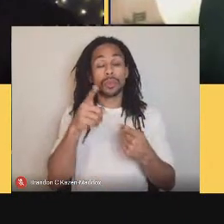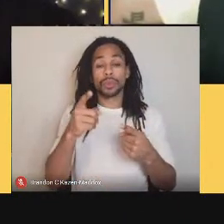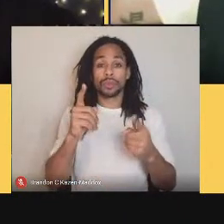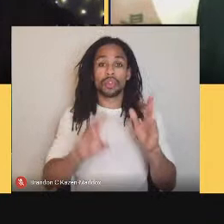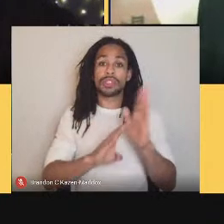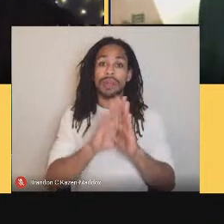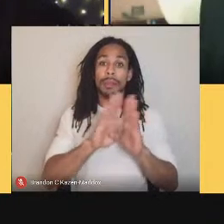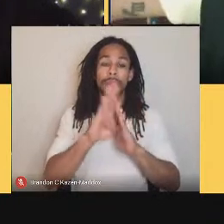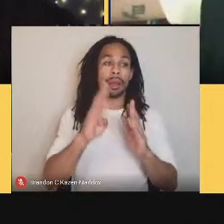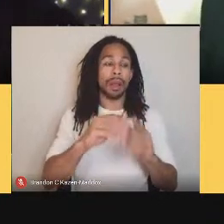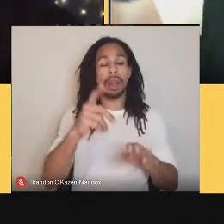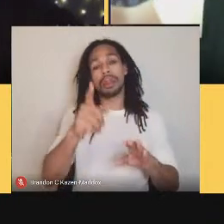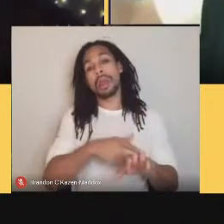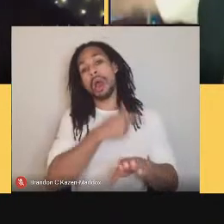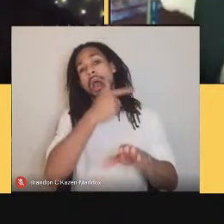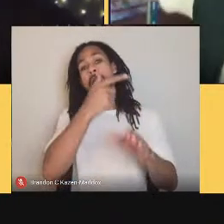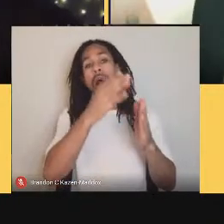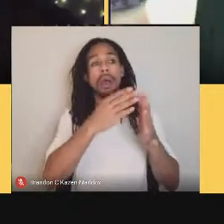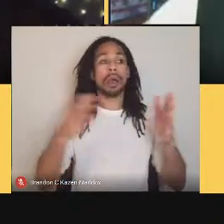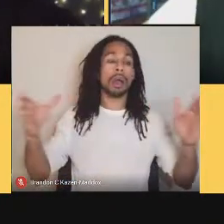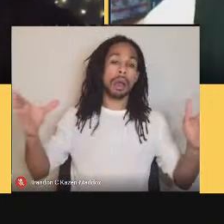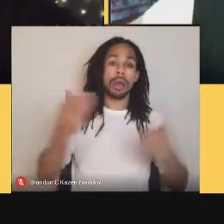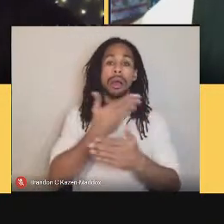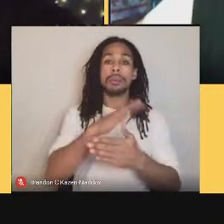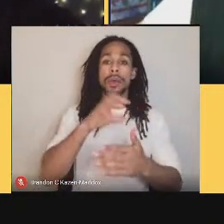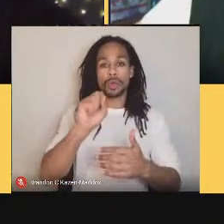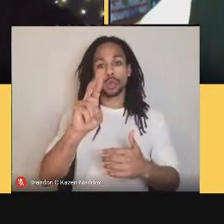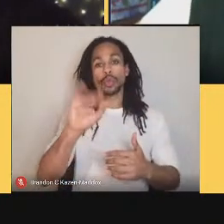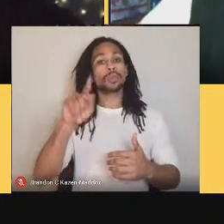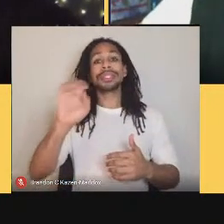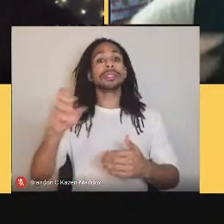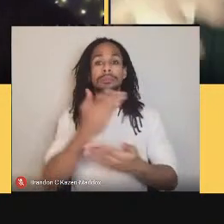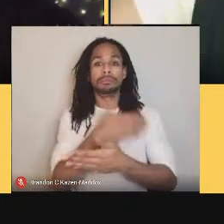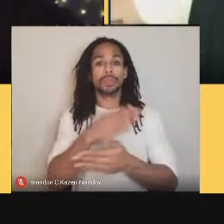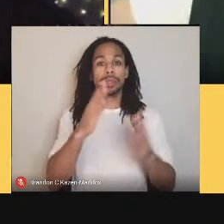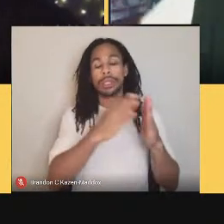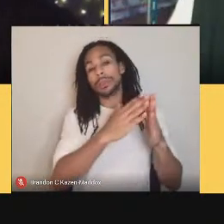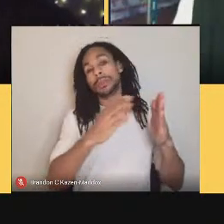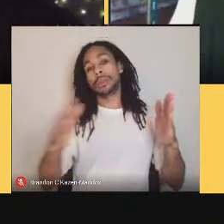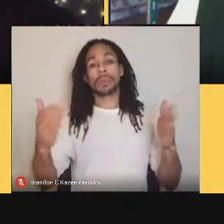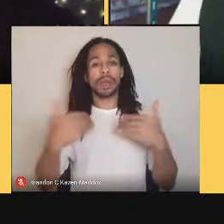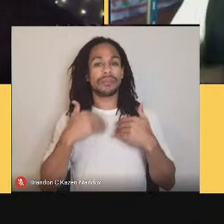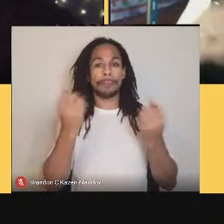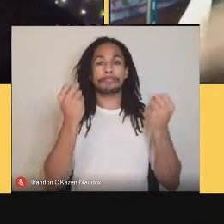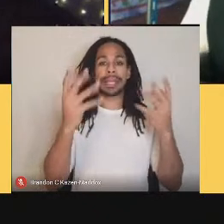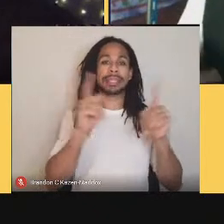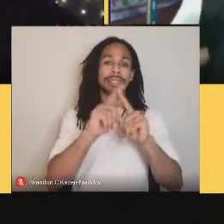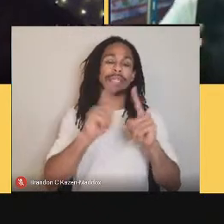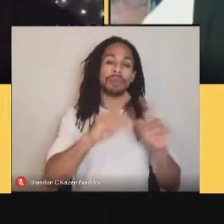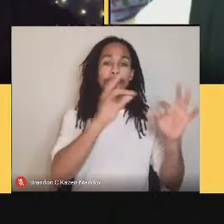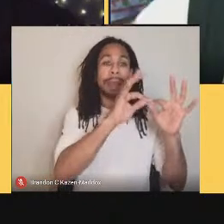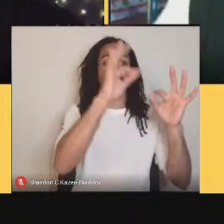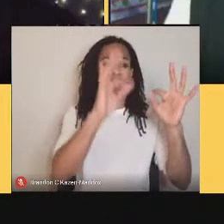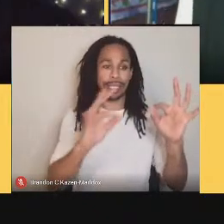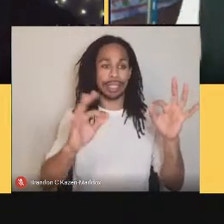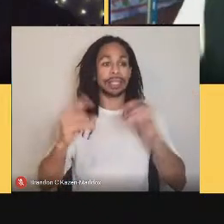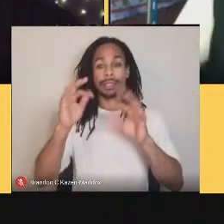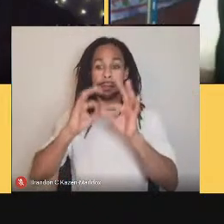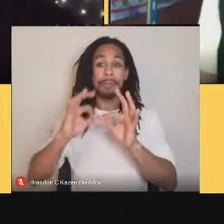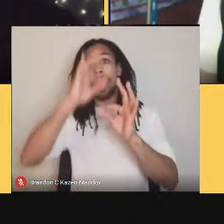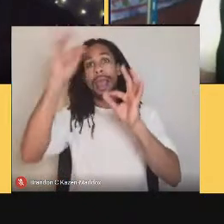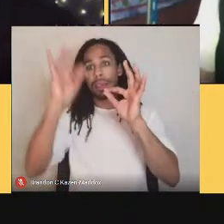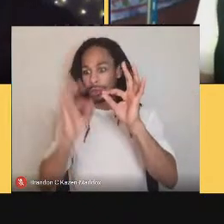long form bit of music that has several different thematic pieces into it, right? Several different melodies, could be 5 minutes, could be